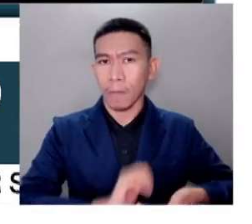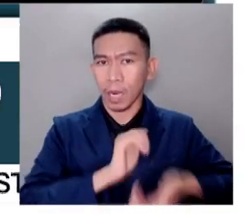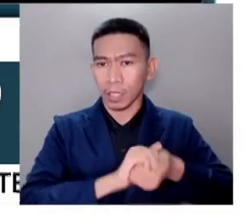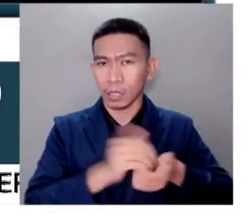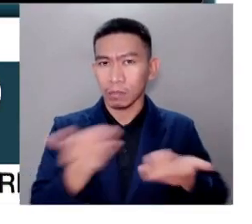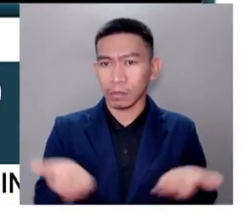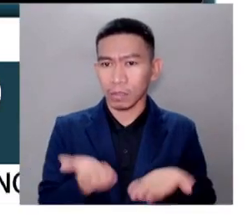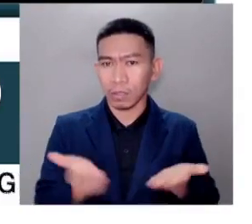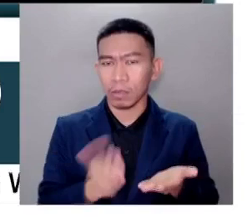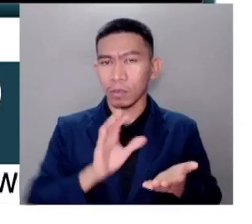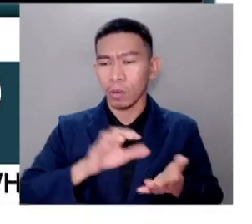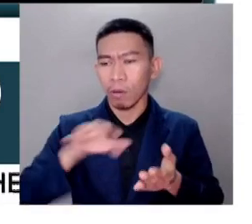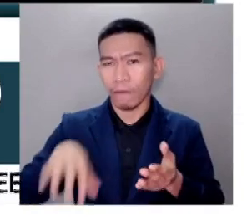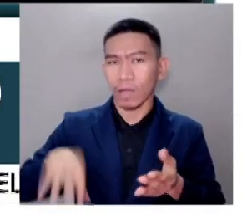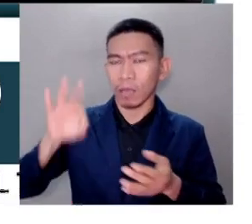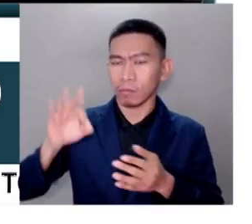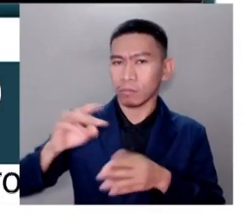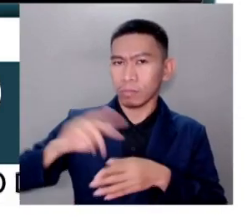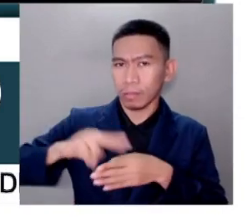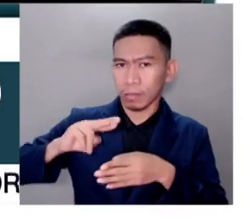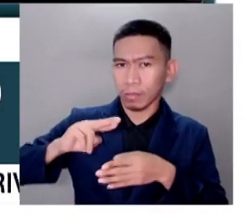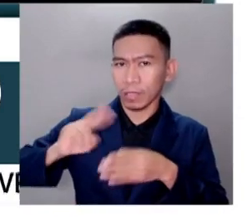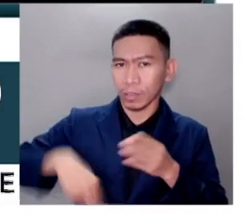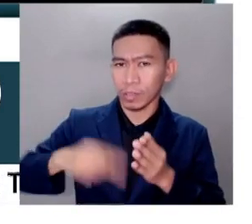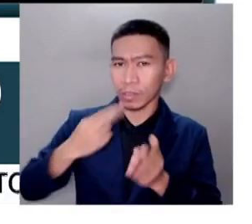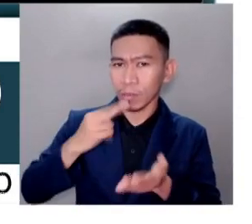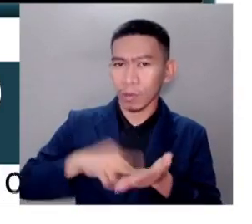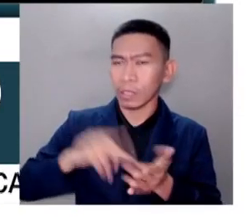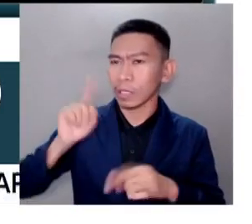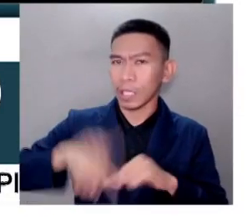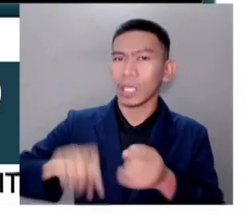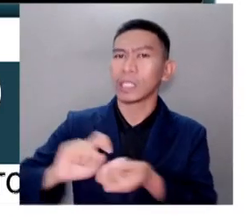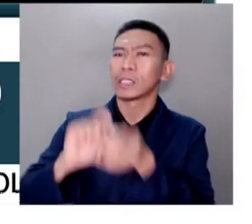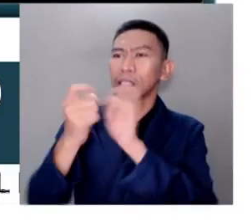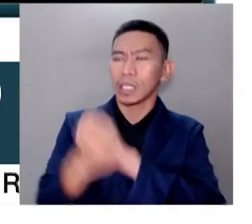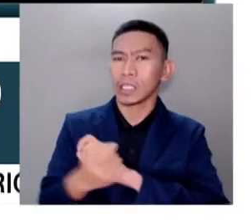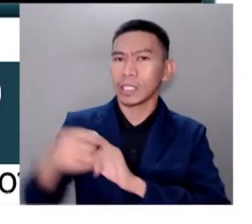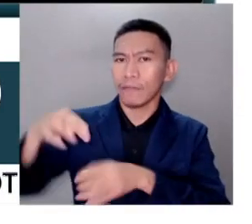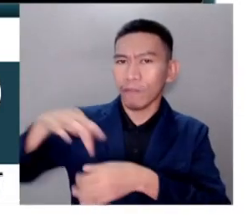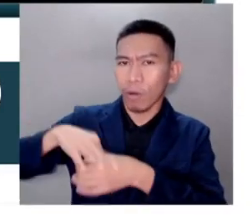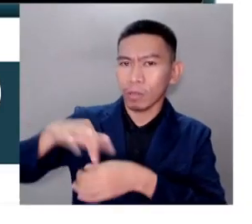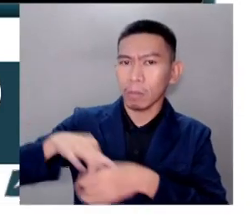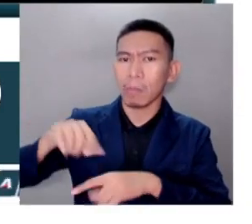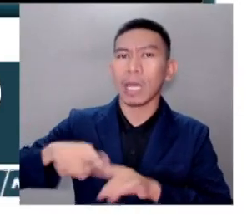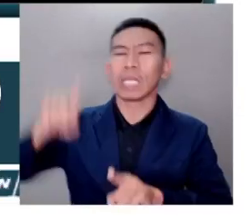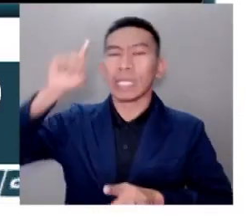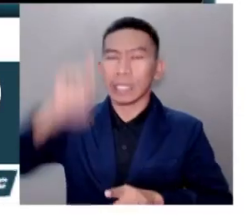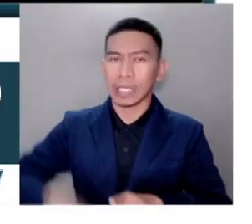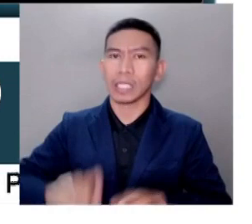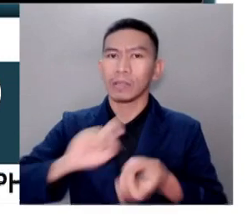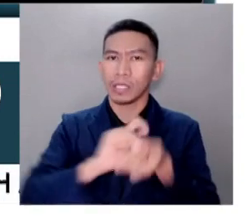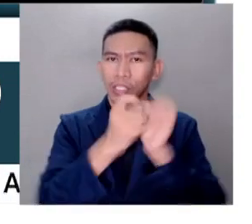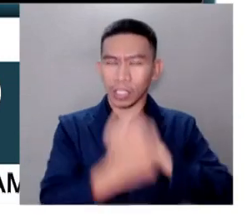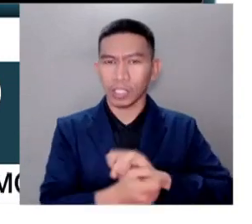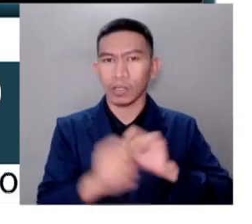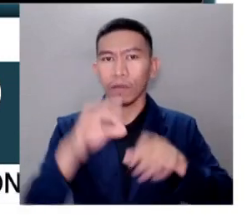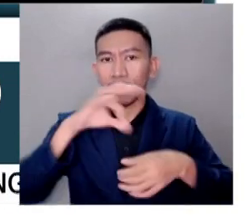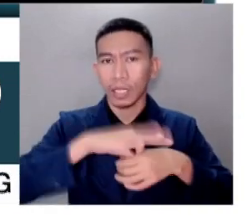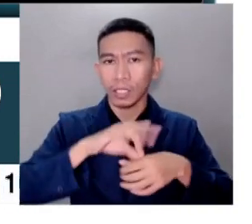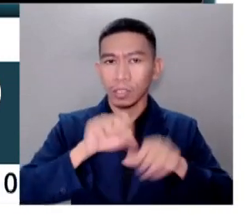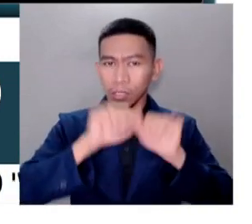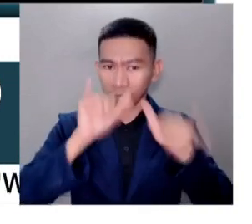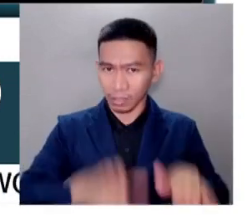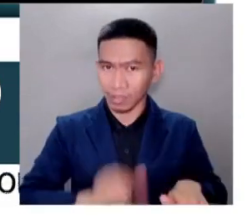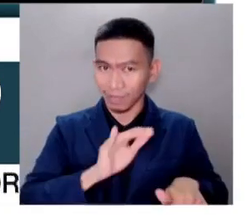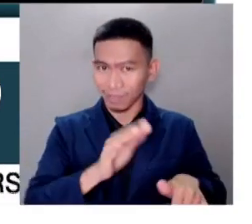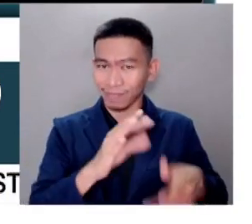findings won't be able to overturn the votes, but that more importantly, there has to be an overhaul of the election system. So if you're going to start